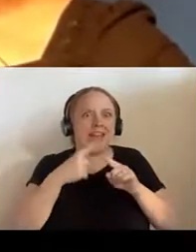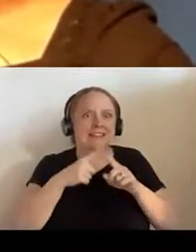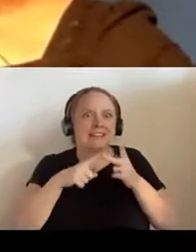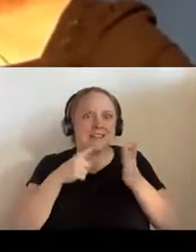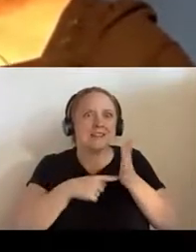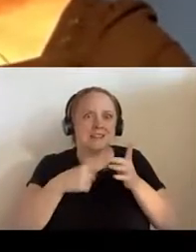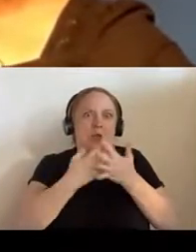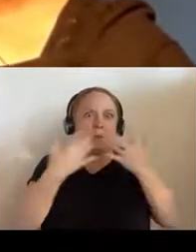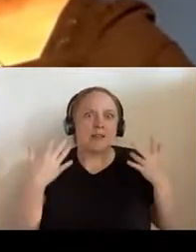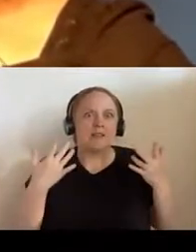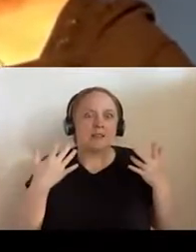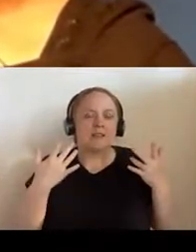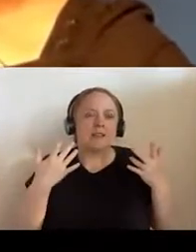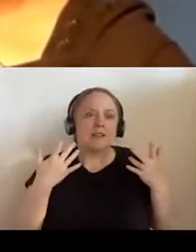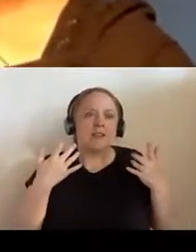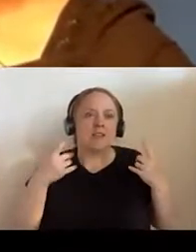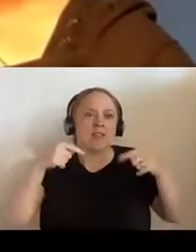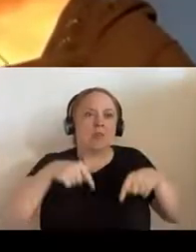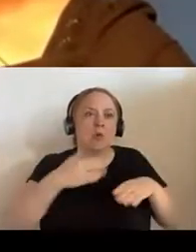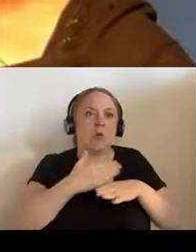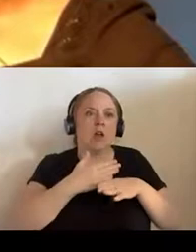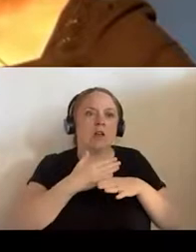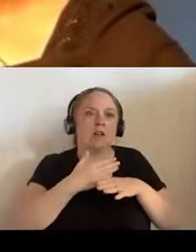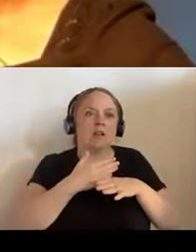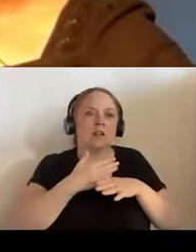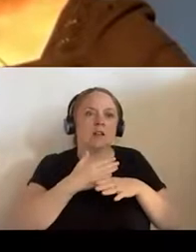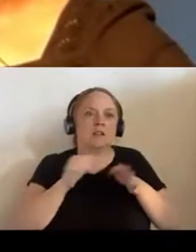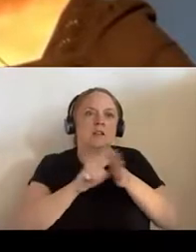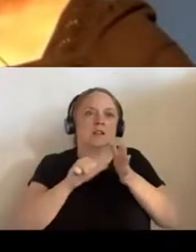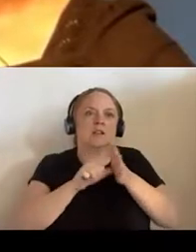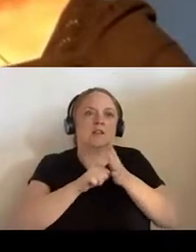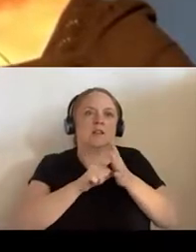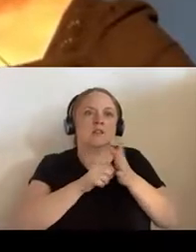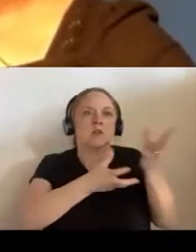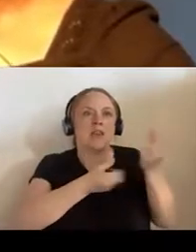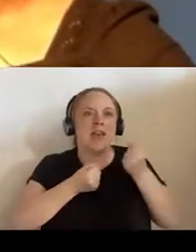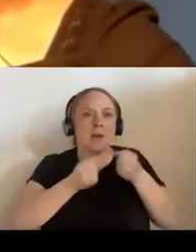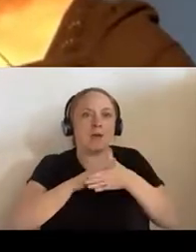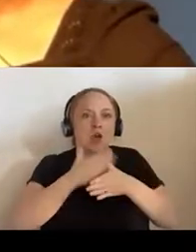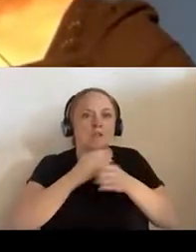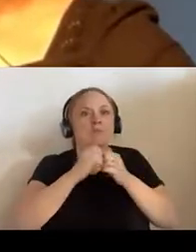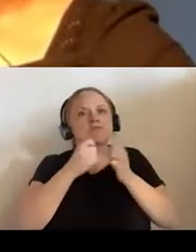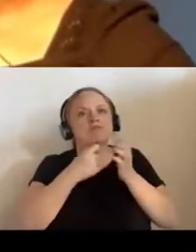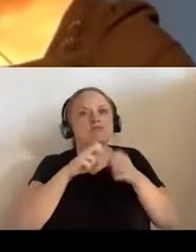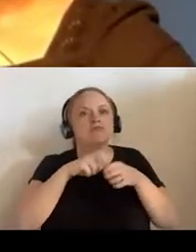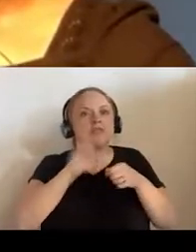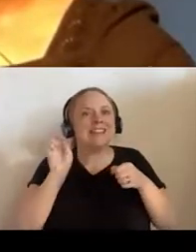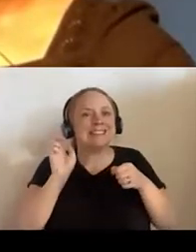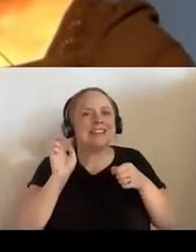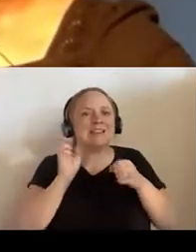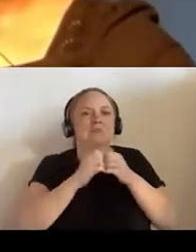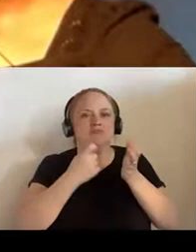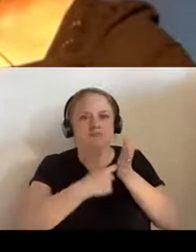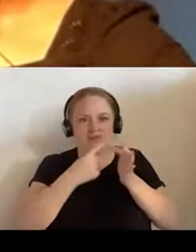Like, yeah, even for this work, we really struggled to get some transducers because of Brexit and the new taxes and stuff. And there's a real shortage of